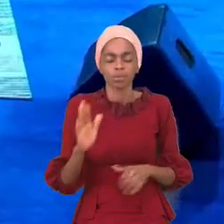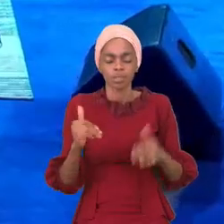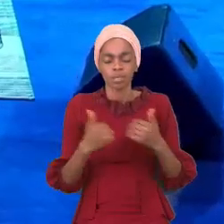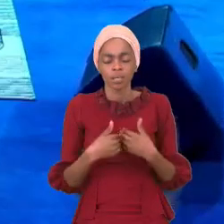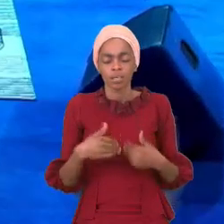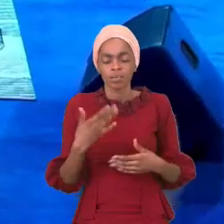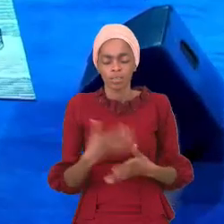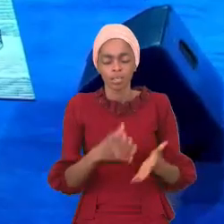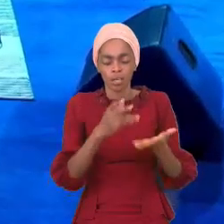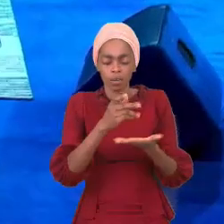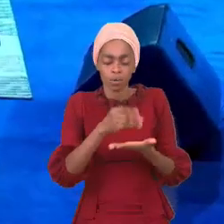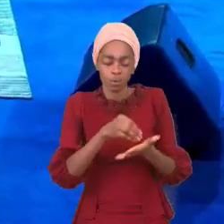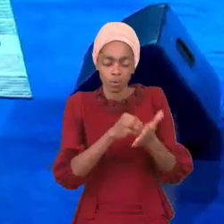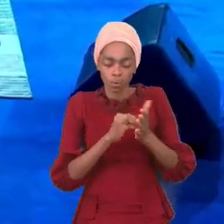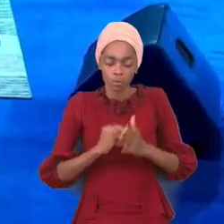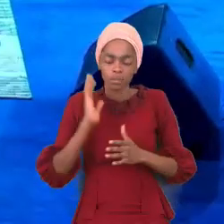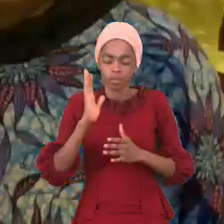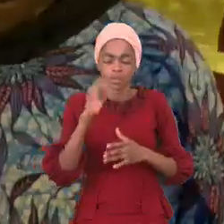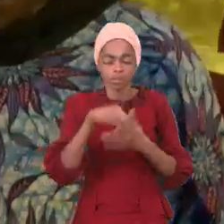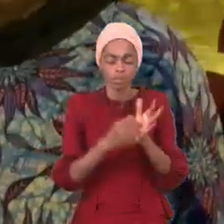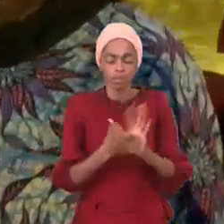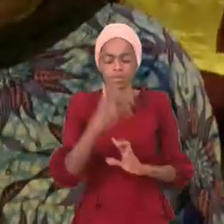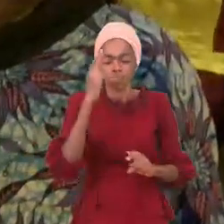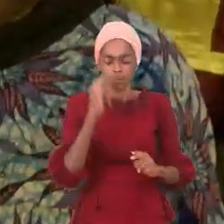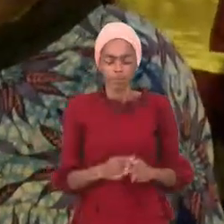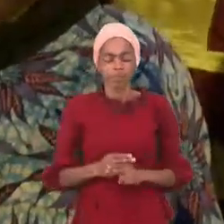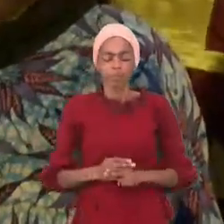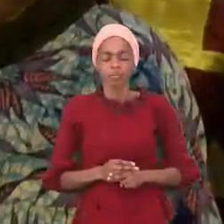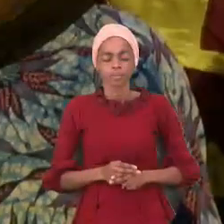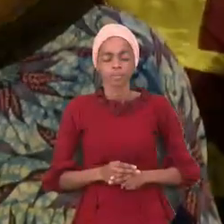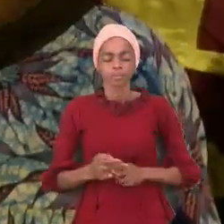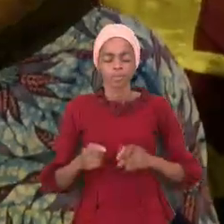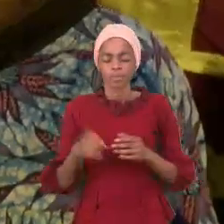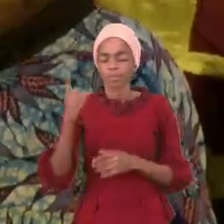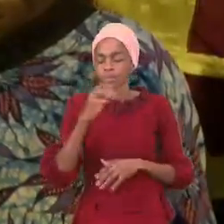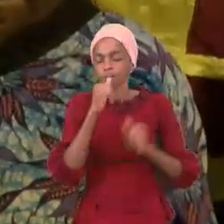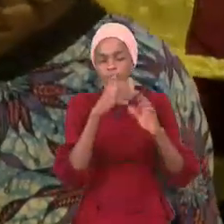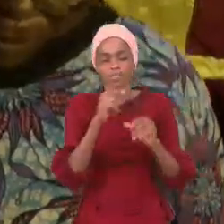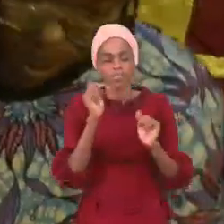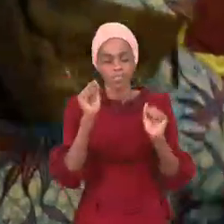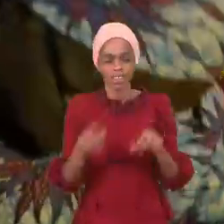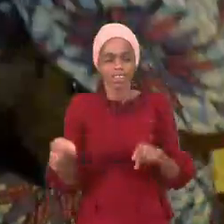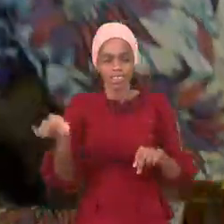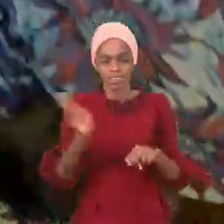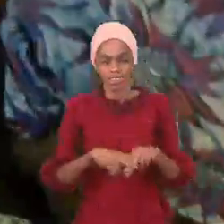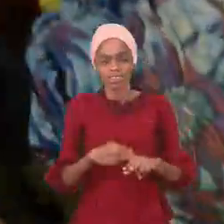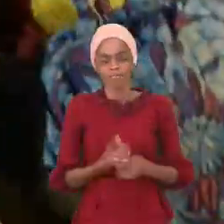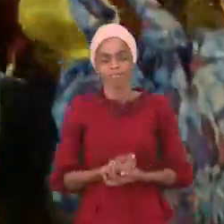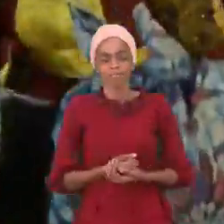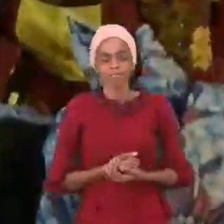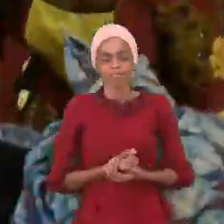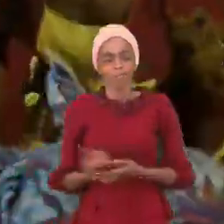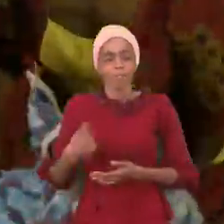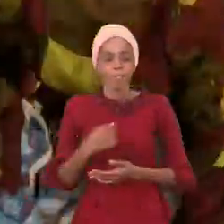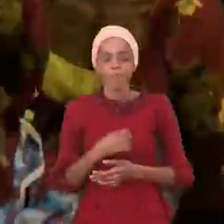their part in Jesus' name. God bless you. You can sit down. We've been